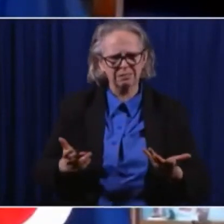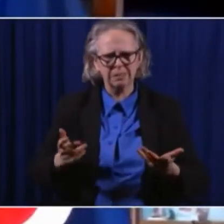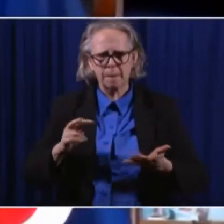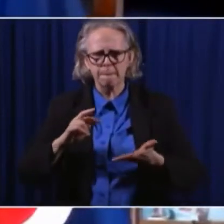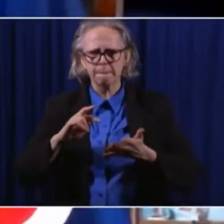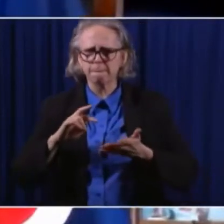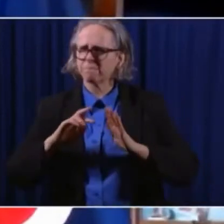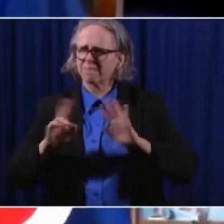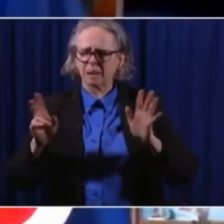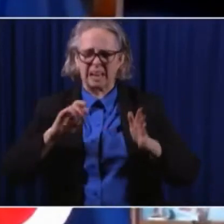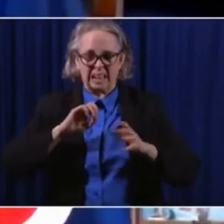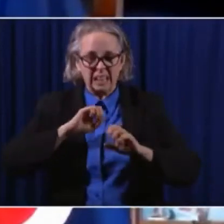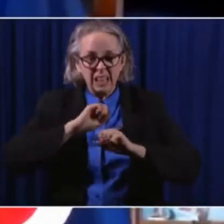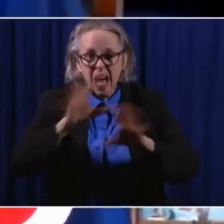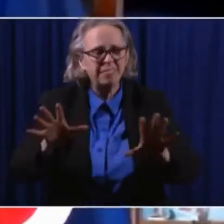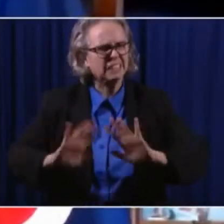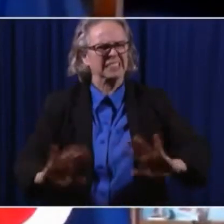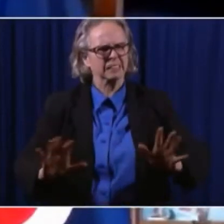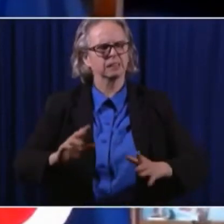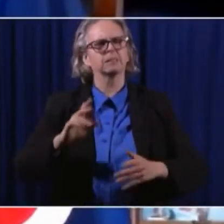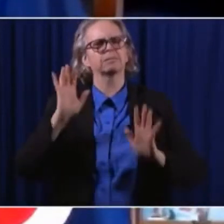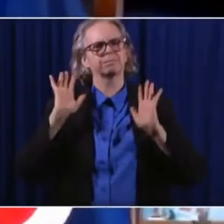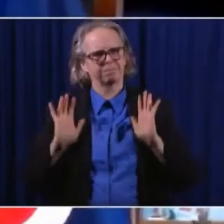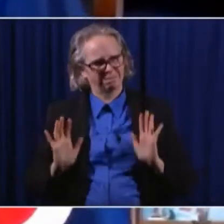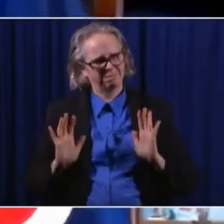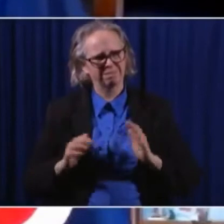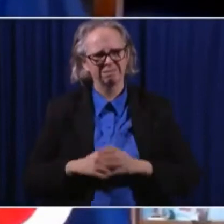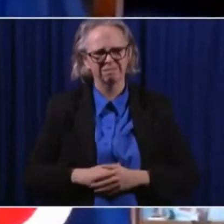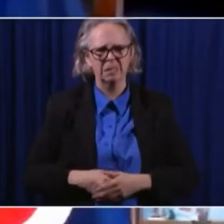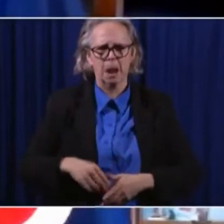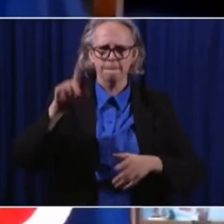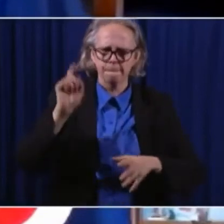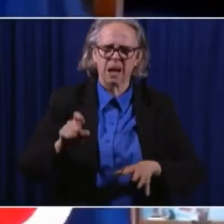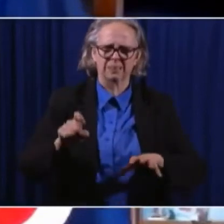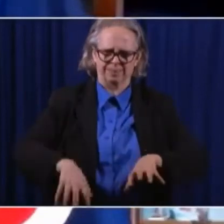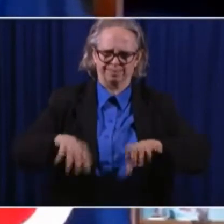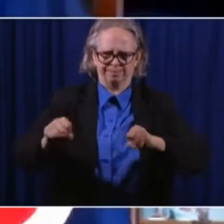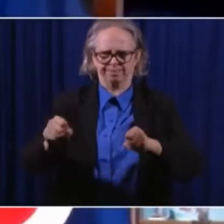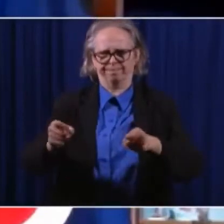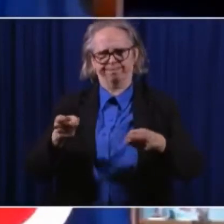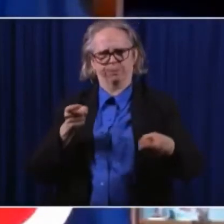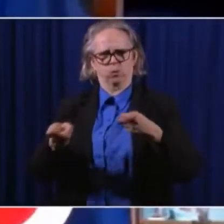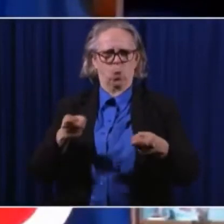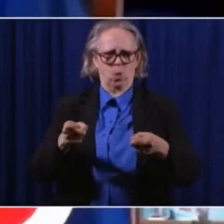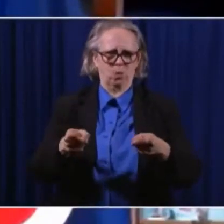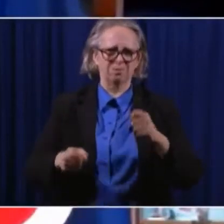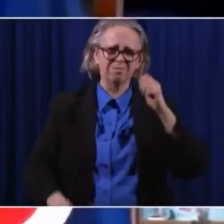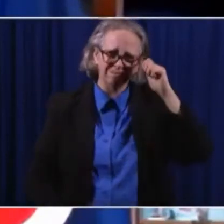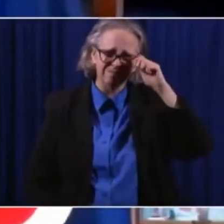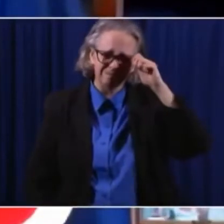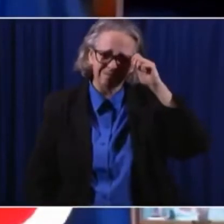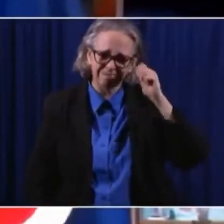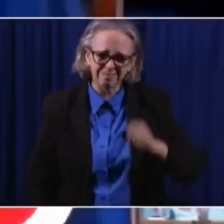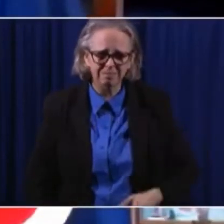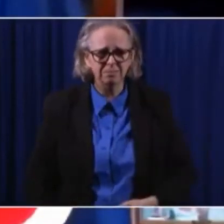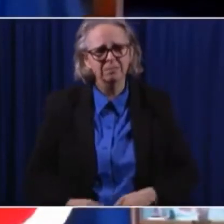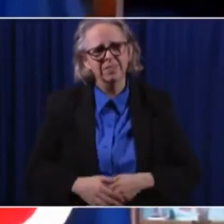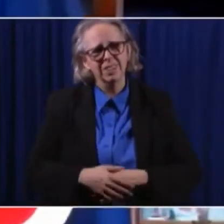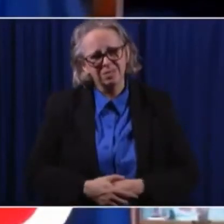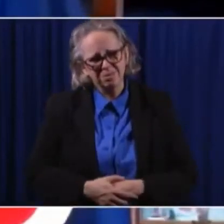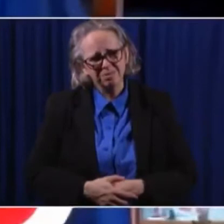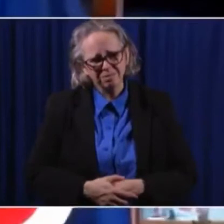though, because I've had a lot of these conversations. It's easy to understand why targeted shutdowns of businesses like restaurants and